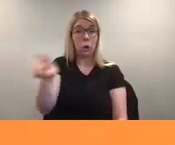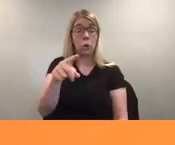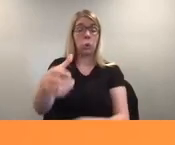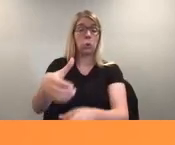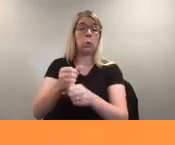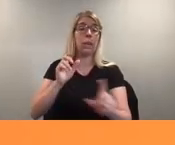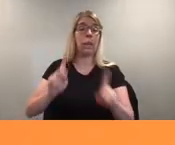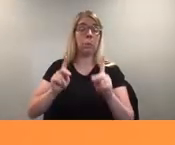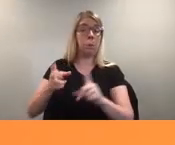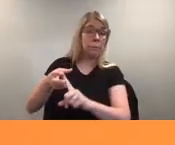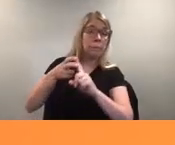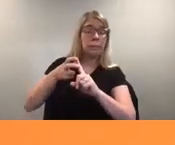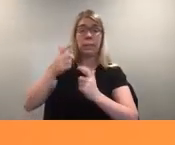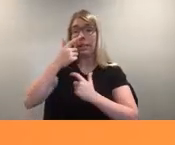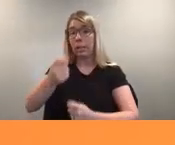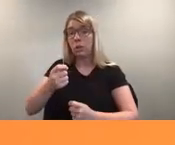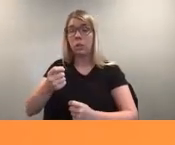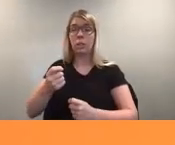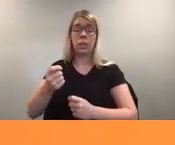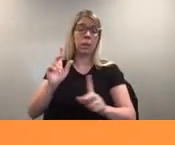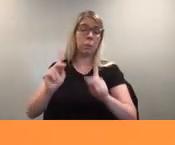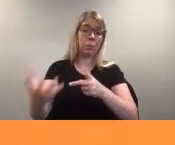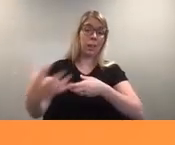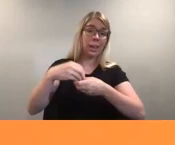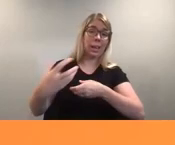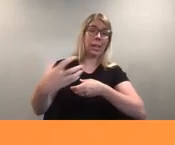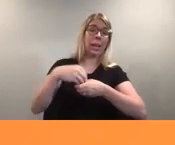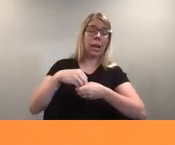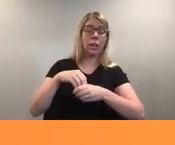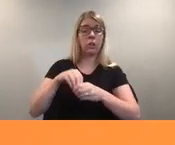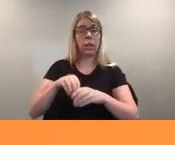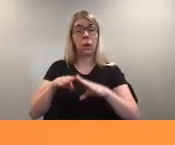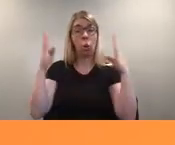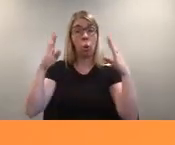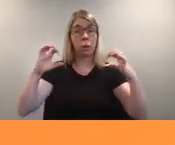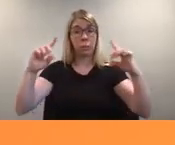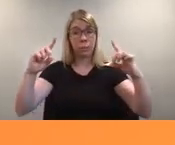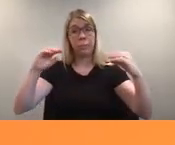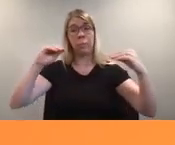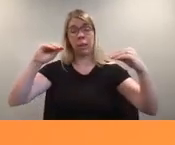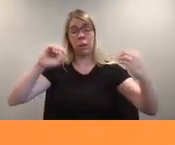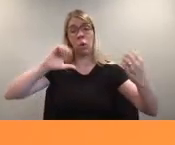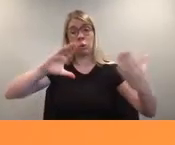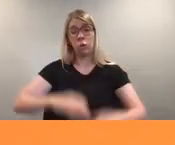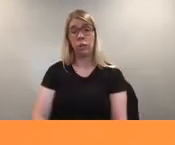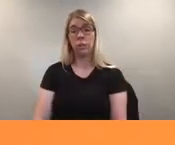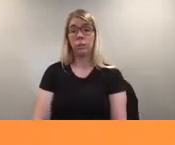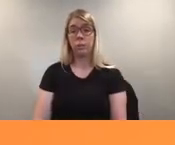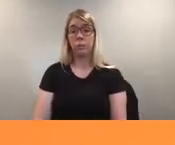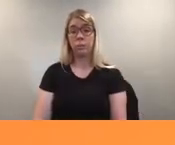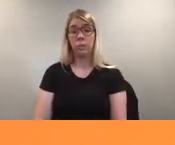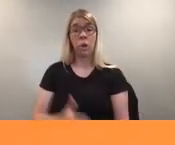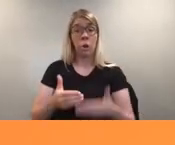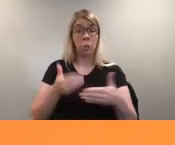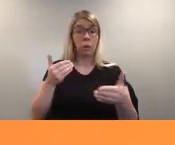people interested and to get people engaged in open pedagogy. Before we break, we talked about